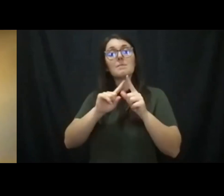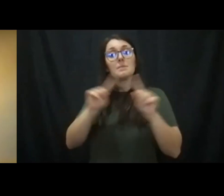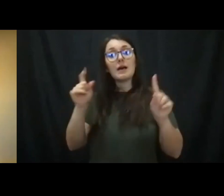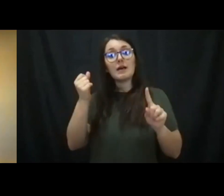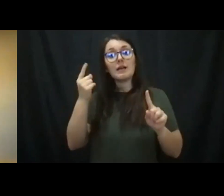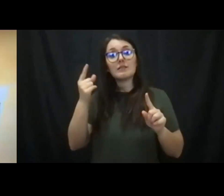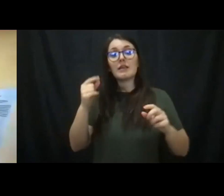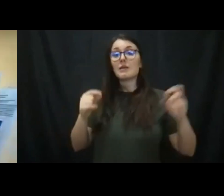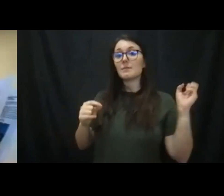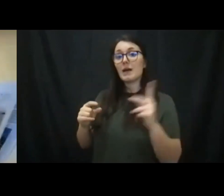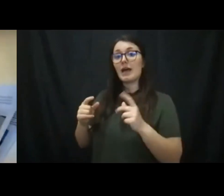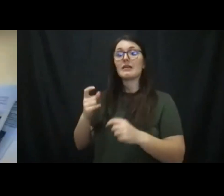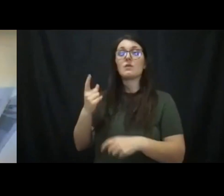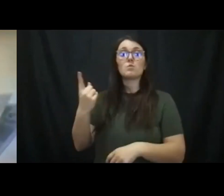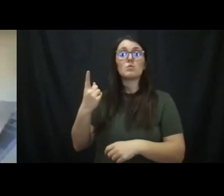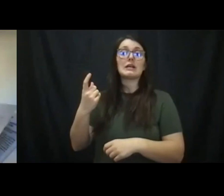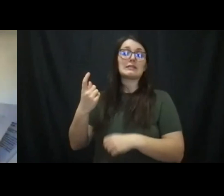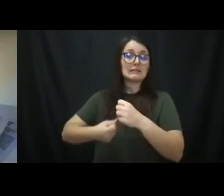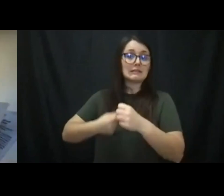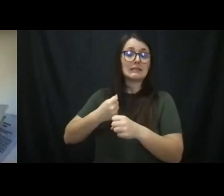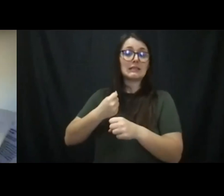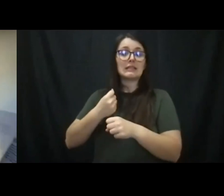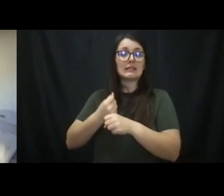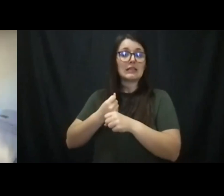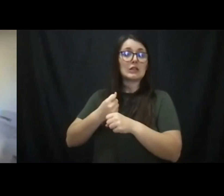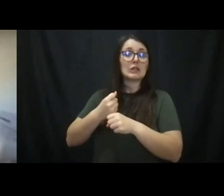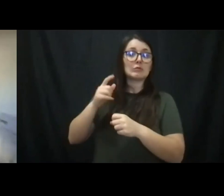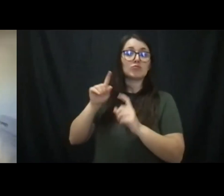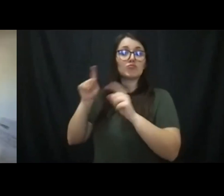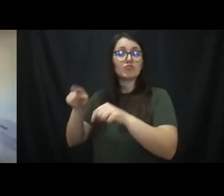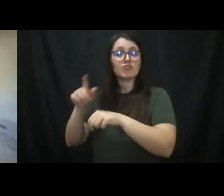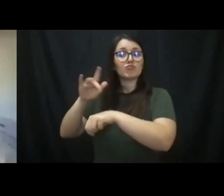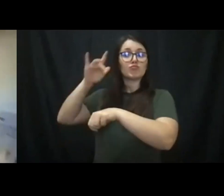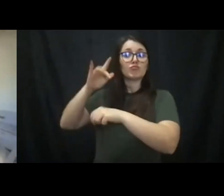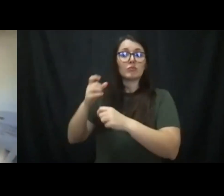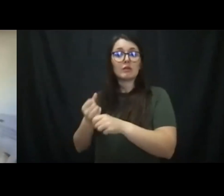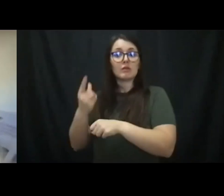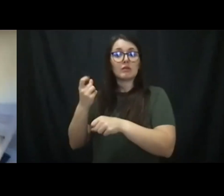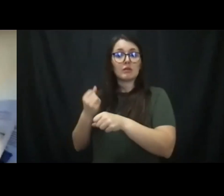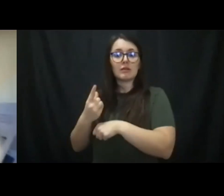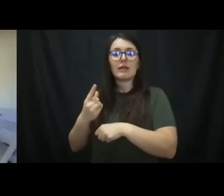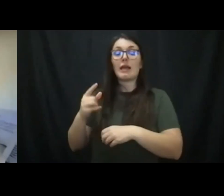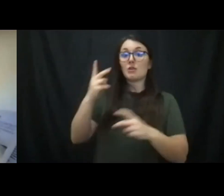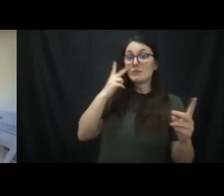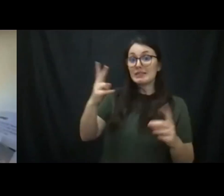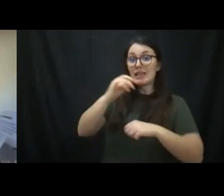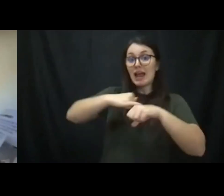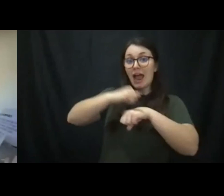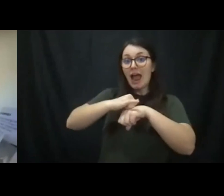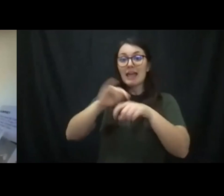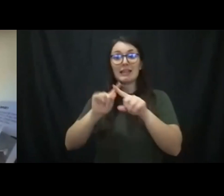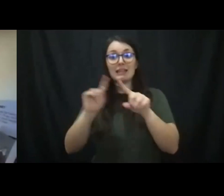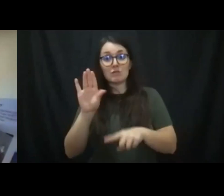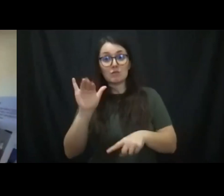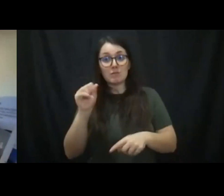every year and they would see him. He was spotted in around different islands and in another bay that was